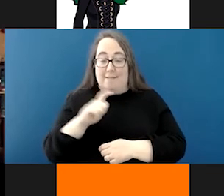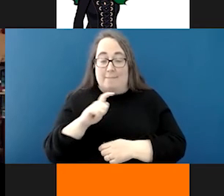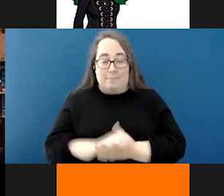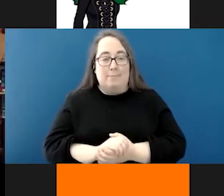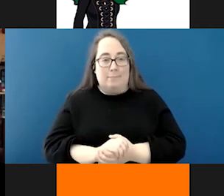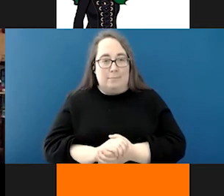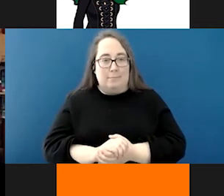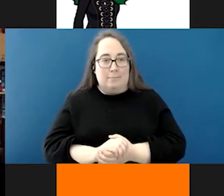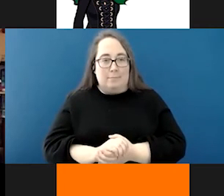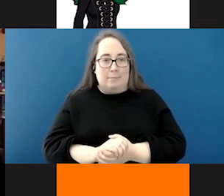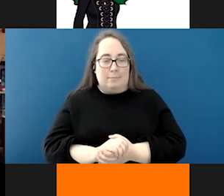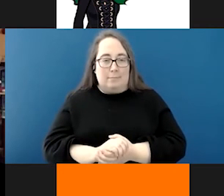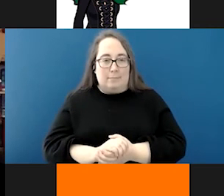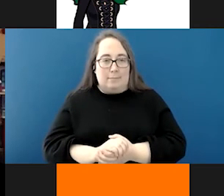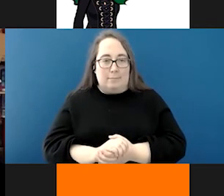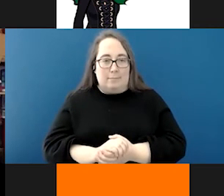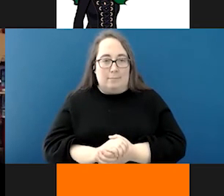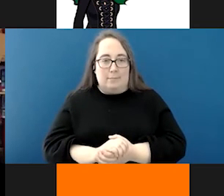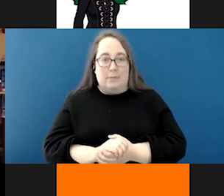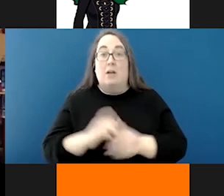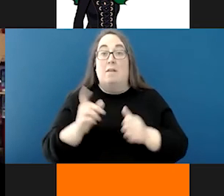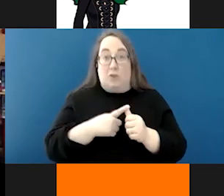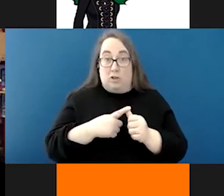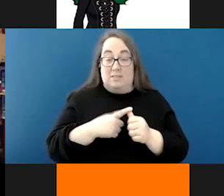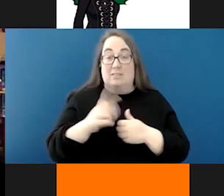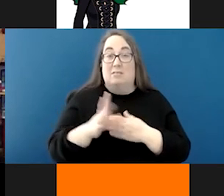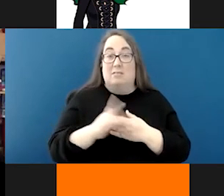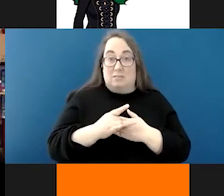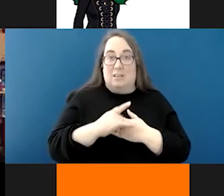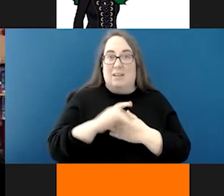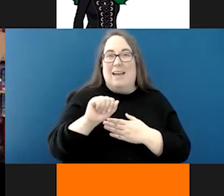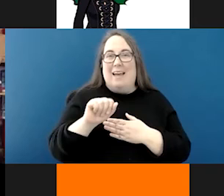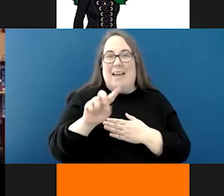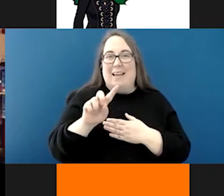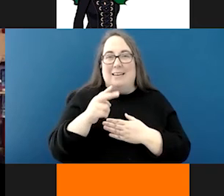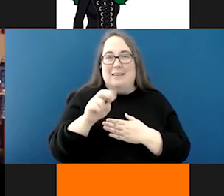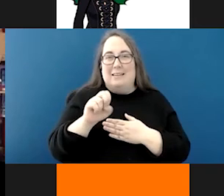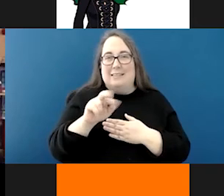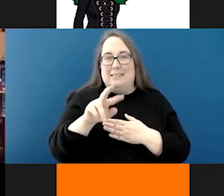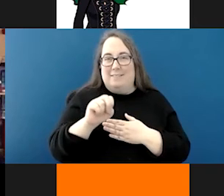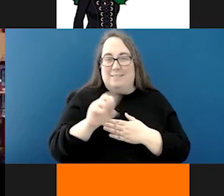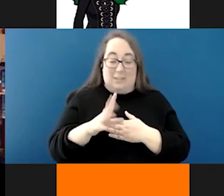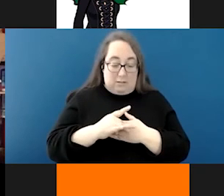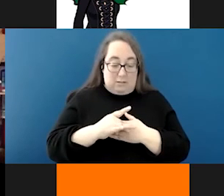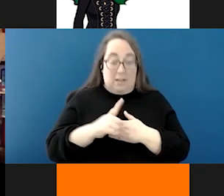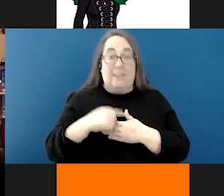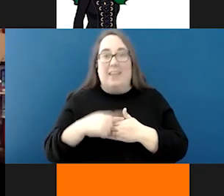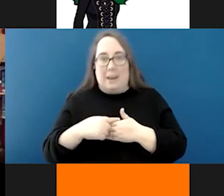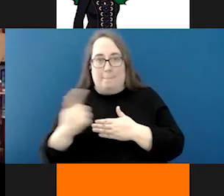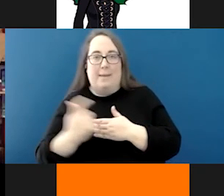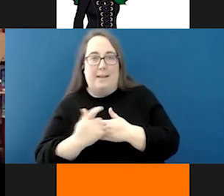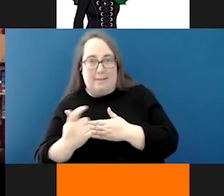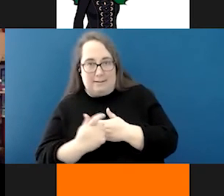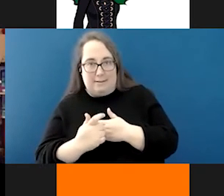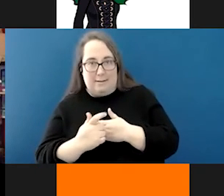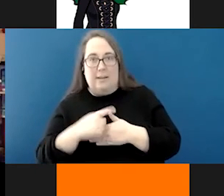You would definitely have to use the adhesive first. And then after you spray your paint on, you would coat it again